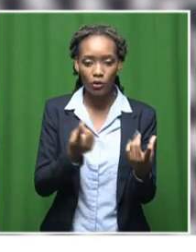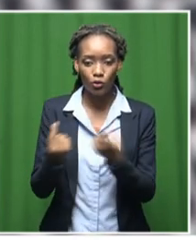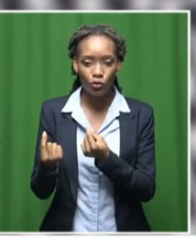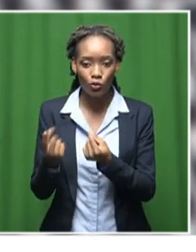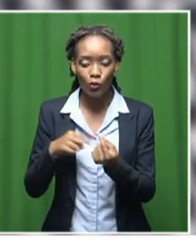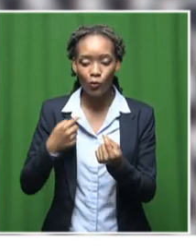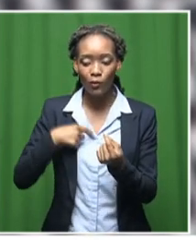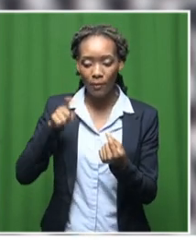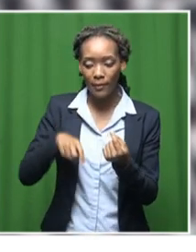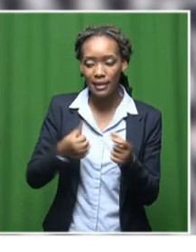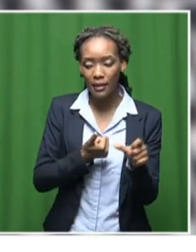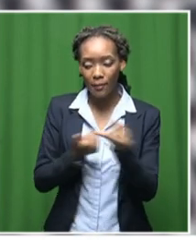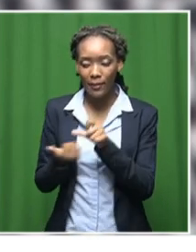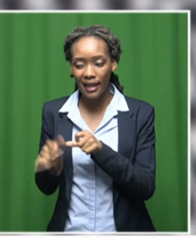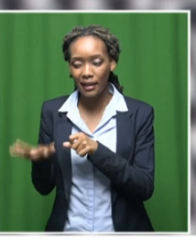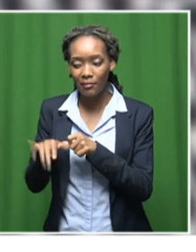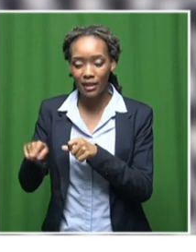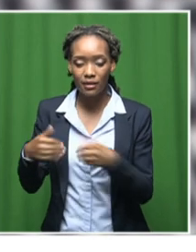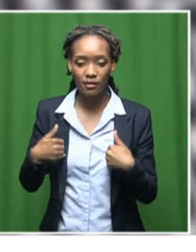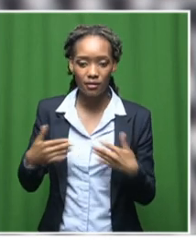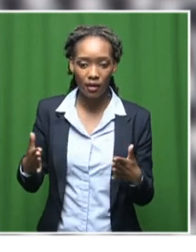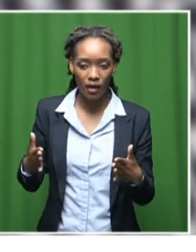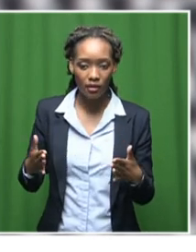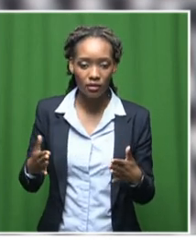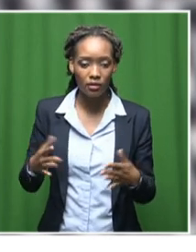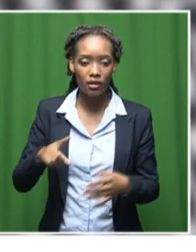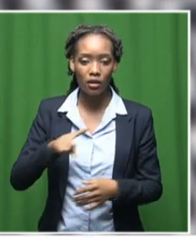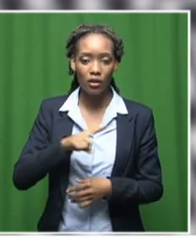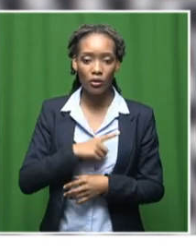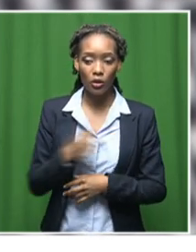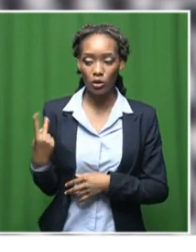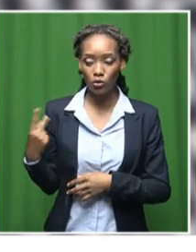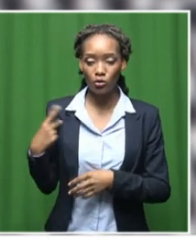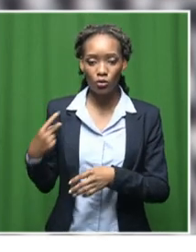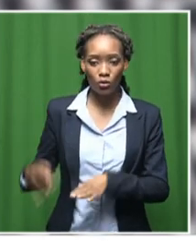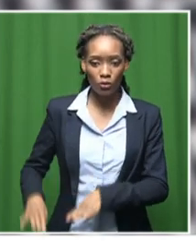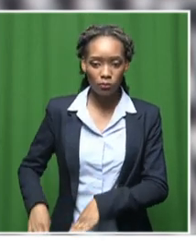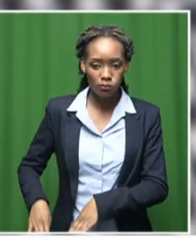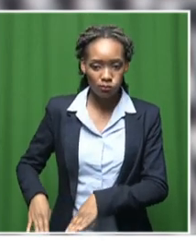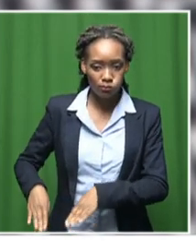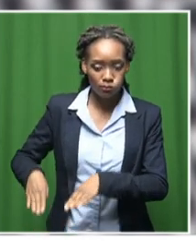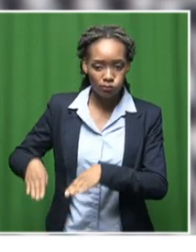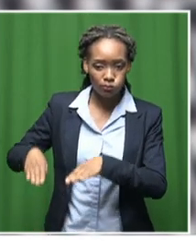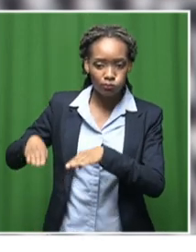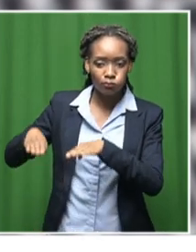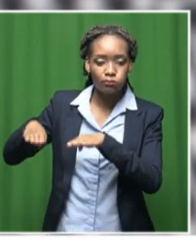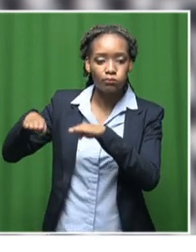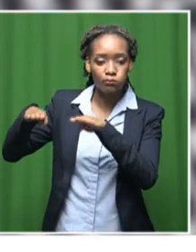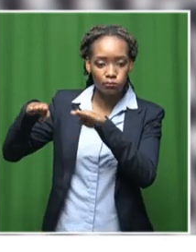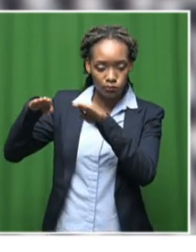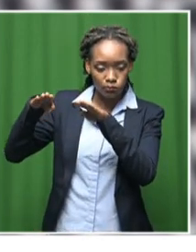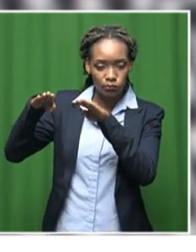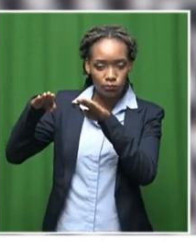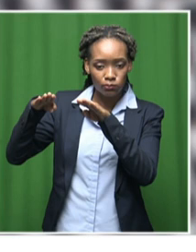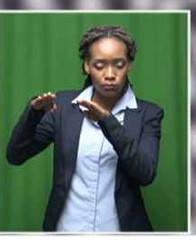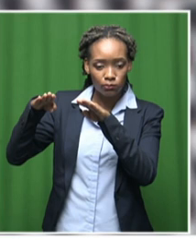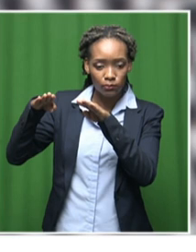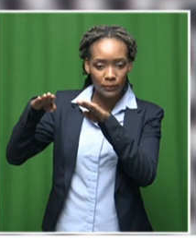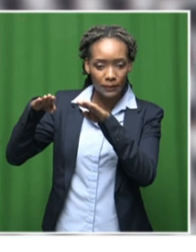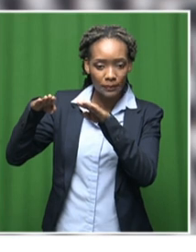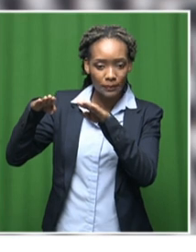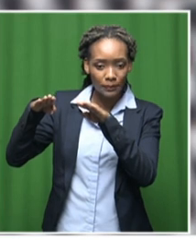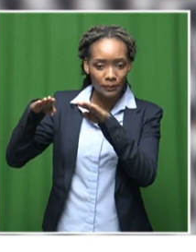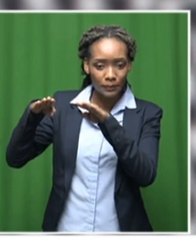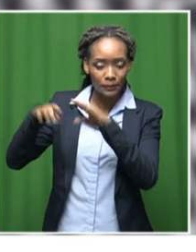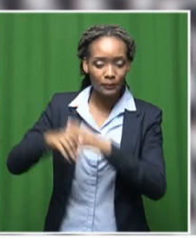way. And because we grew up together, myself, Christo, and Maurice, we believe that within our work we must